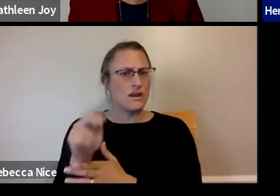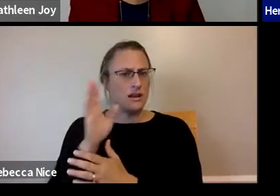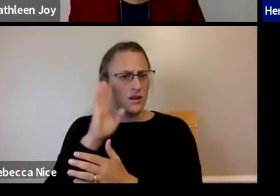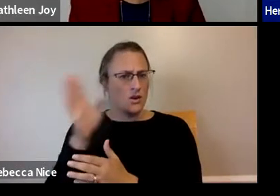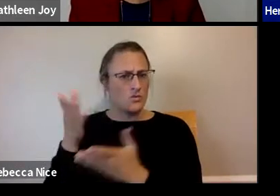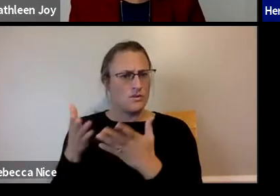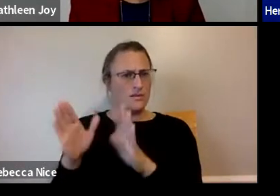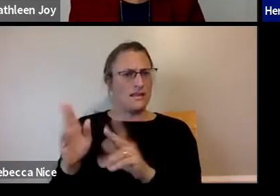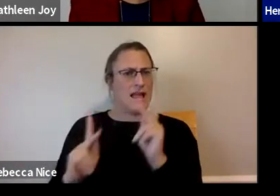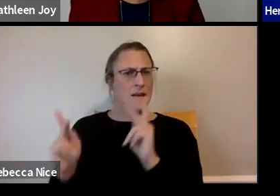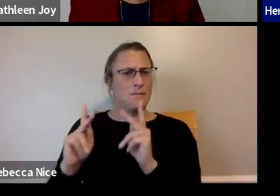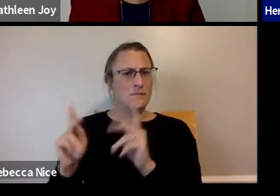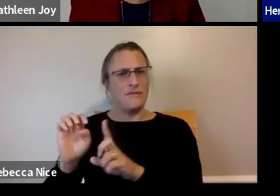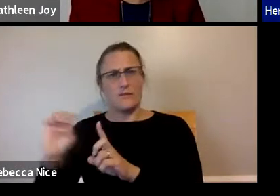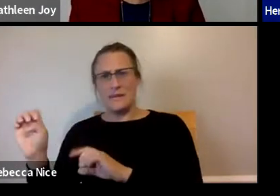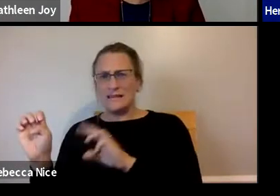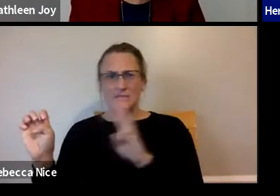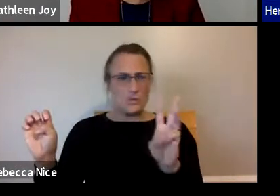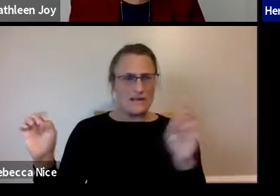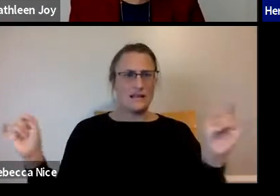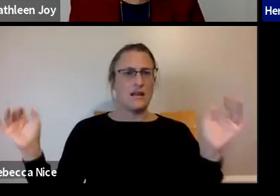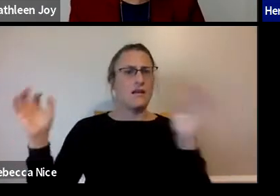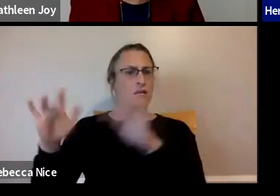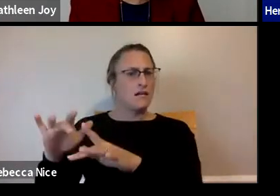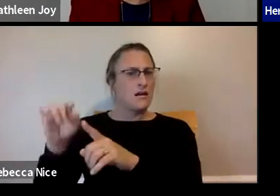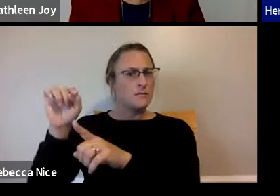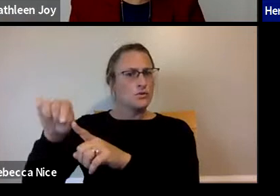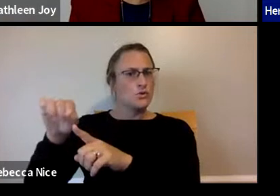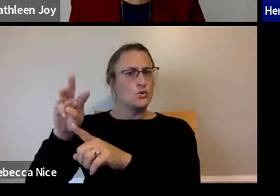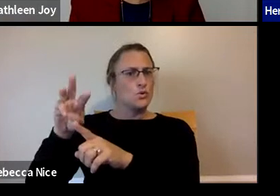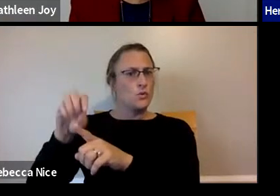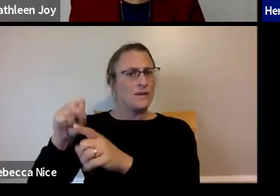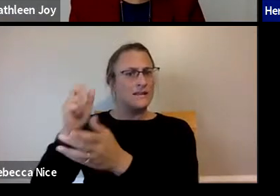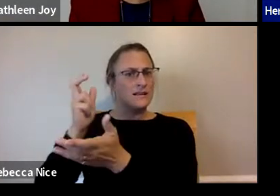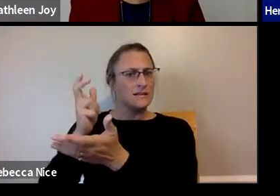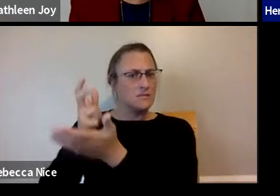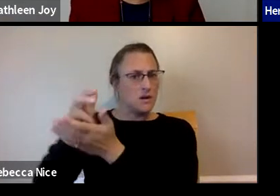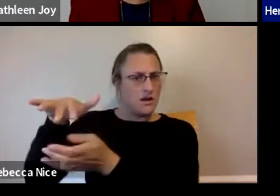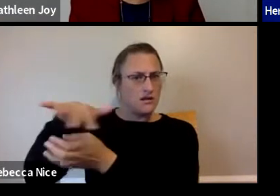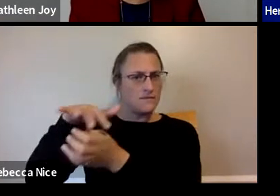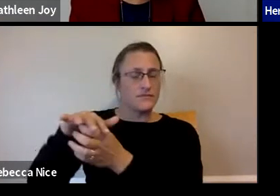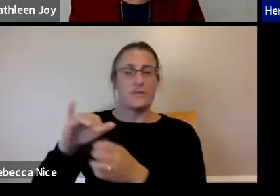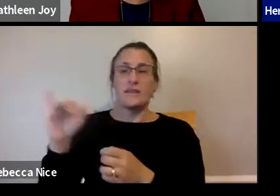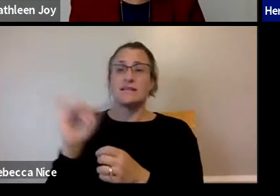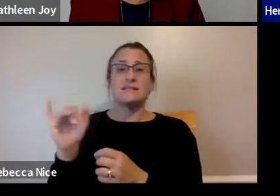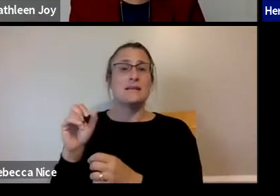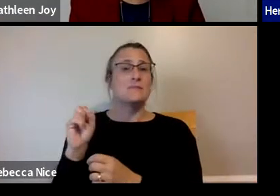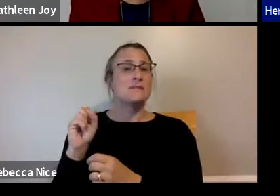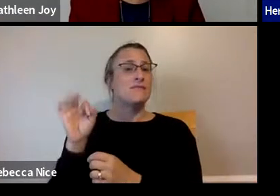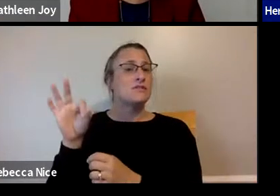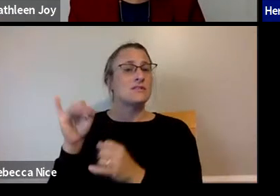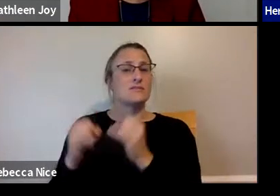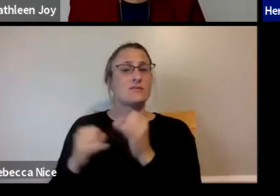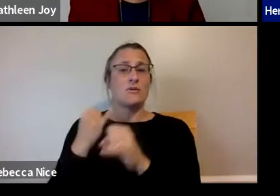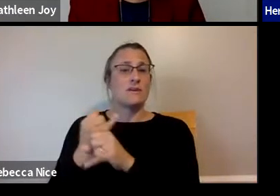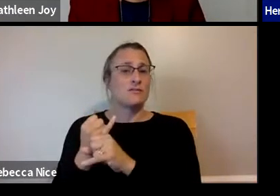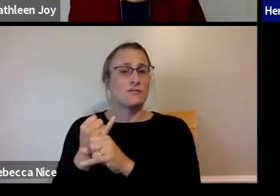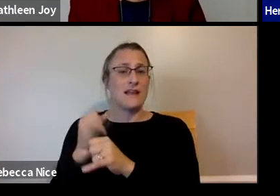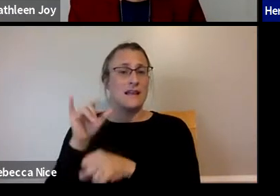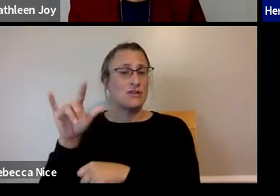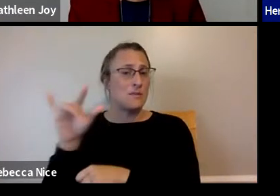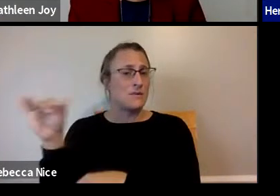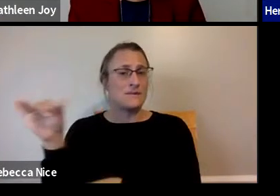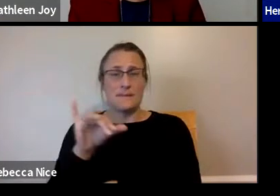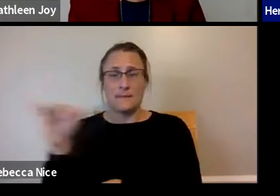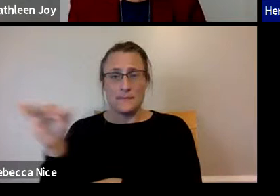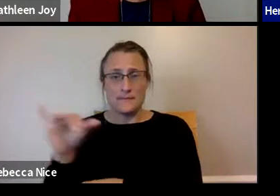people coming from the east and the west to come to Willits Park and get on this, the same as the San Francisco International Airport does. I also